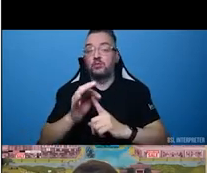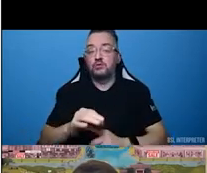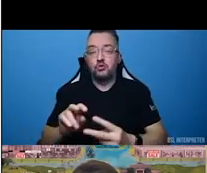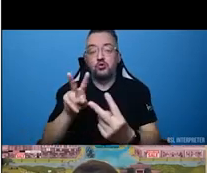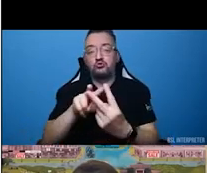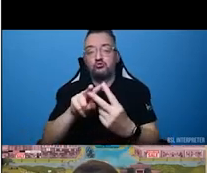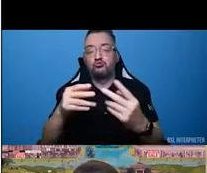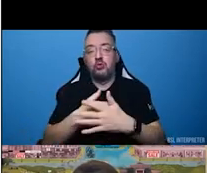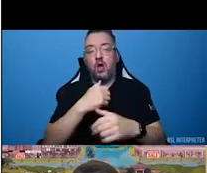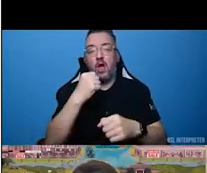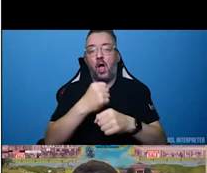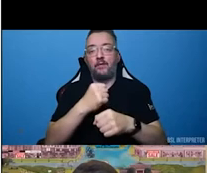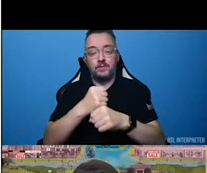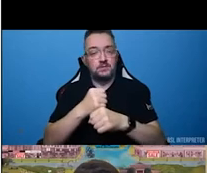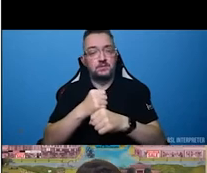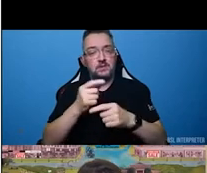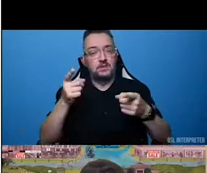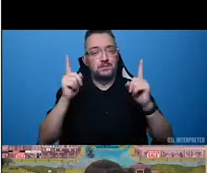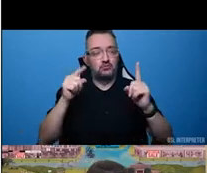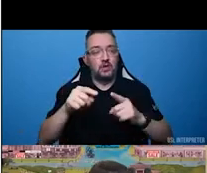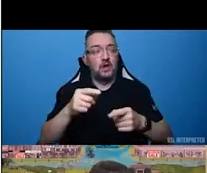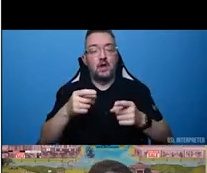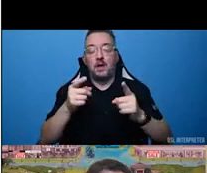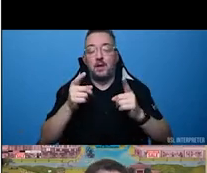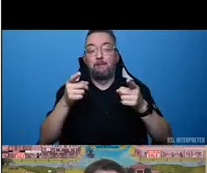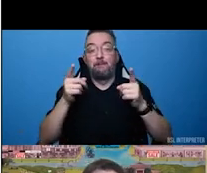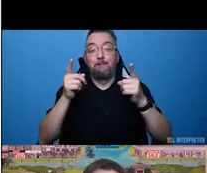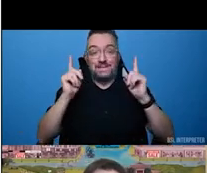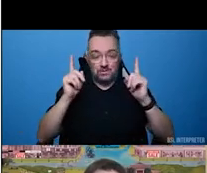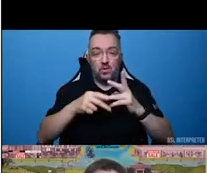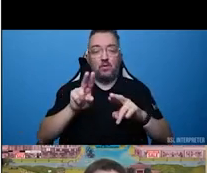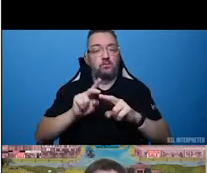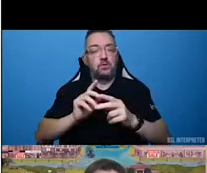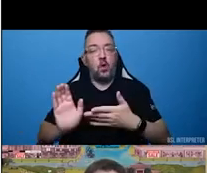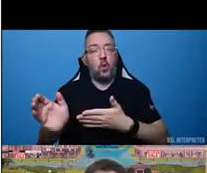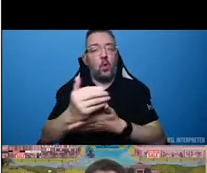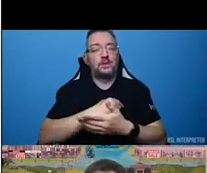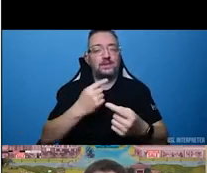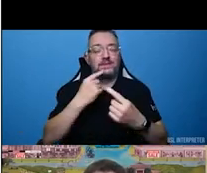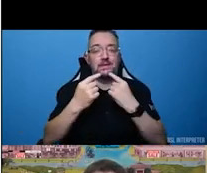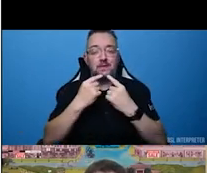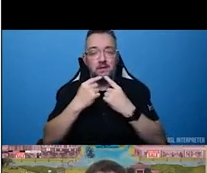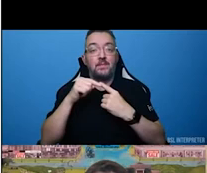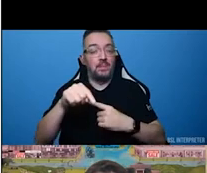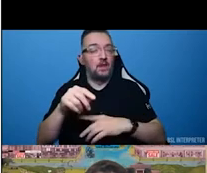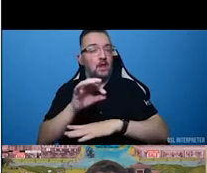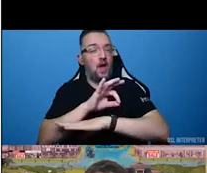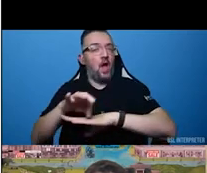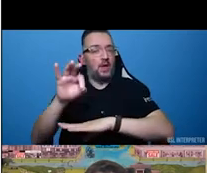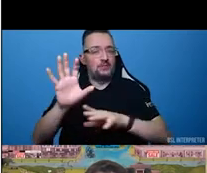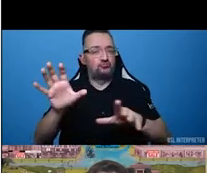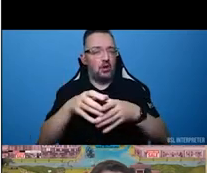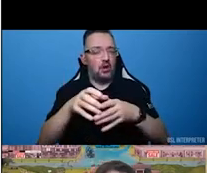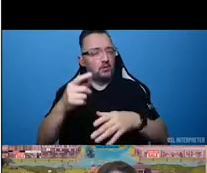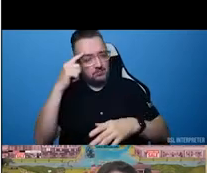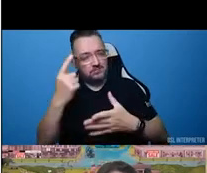ministries in the pavilion. So this one, the Ministry of Collective Data was designed by Built Works, who are an art and architecture practice. And when you